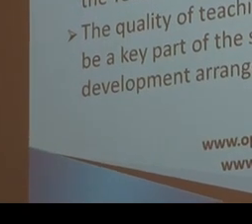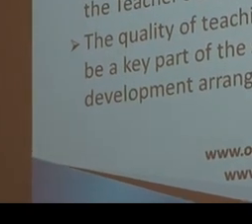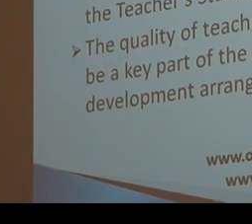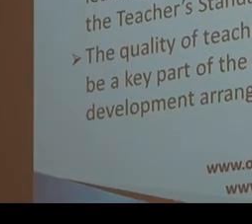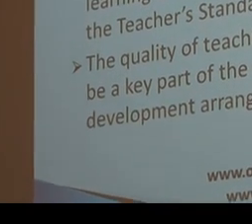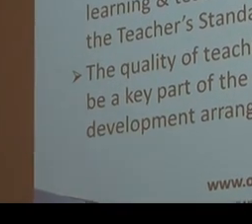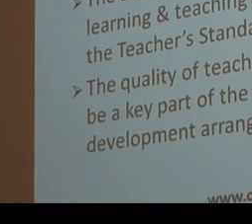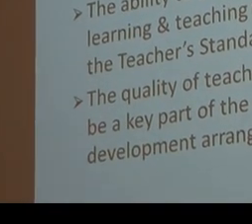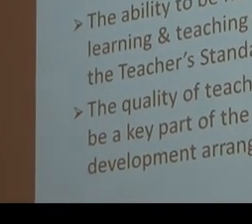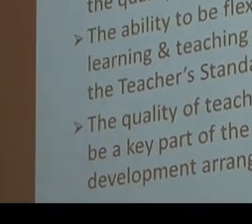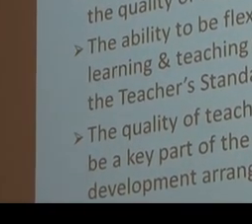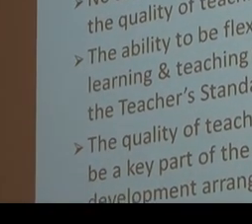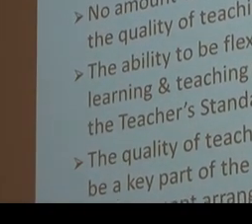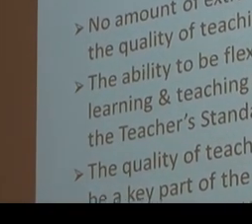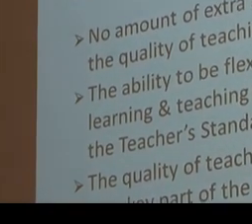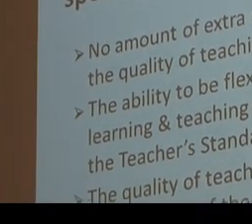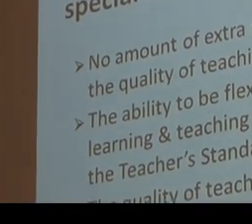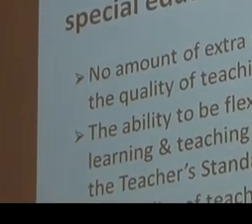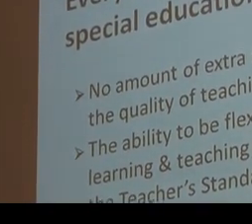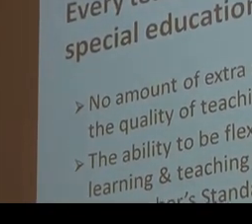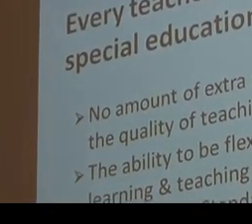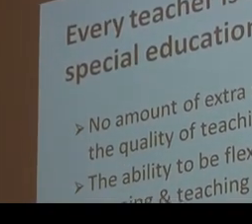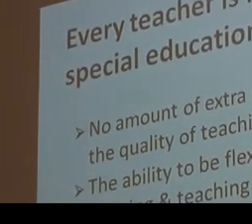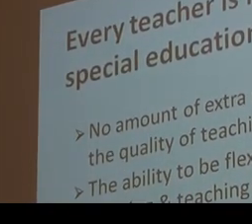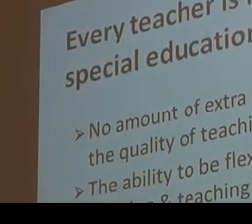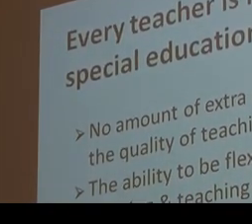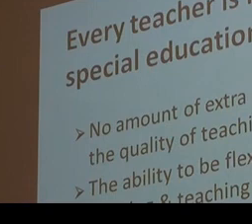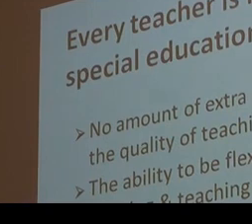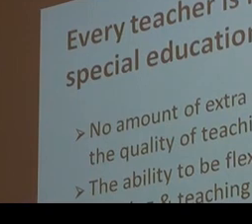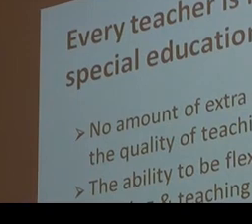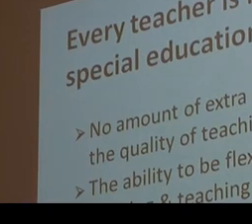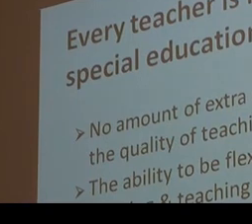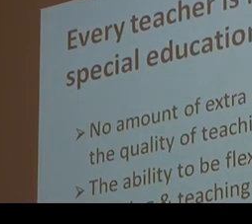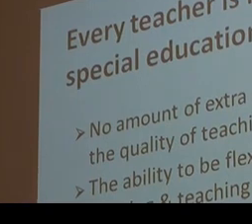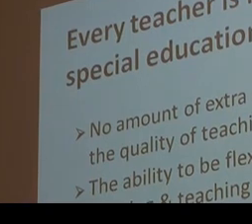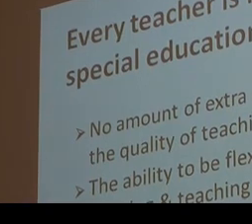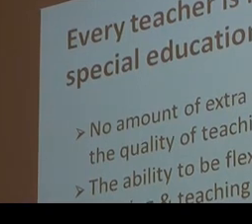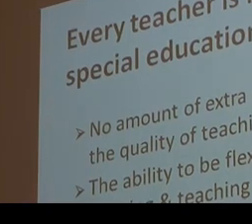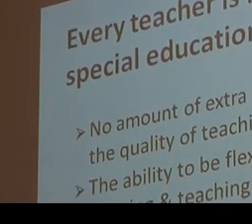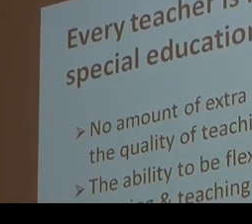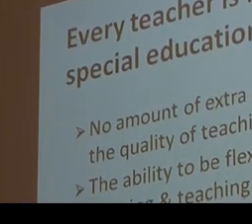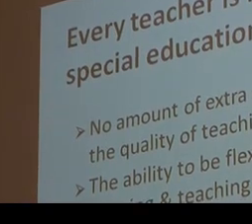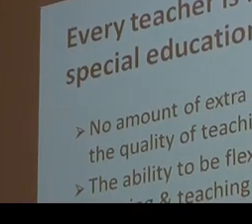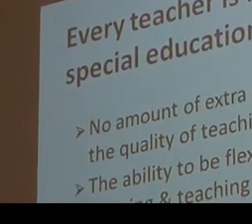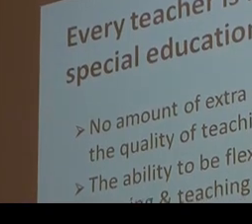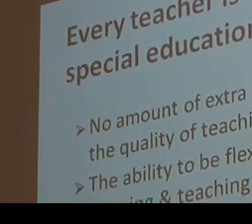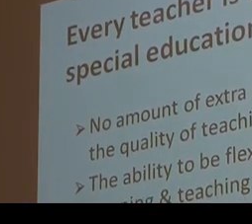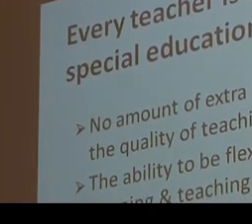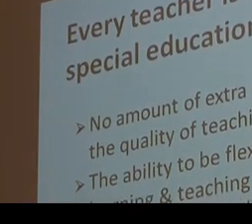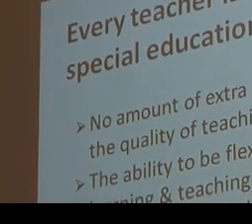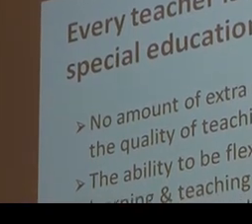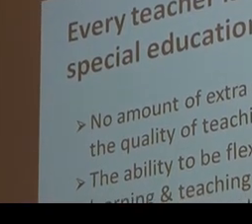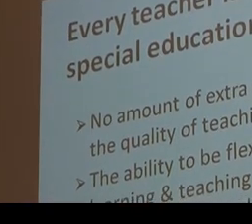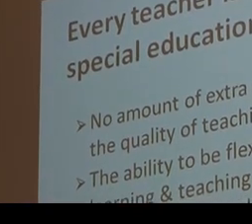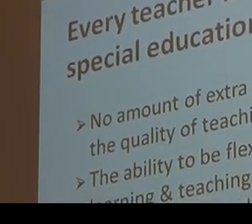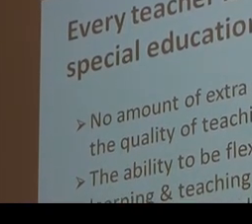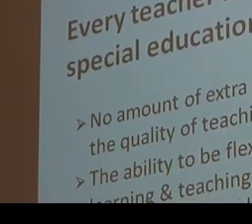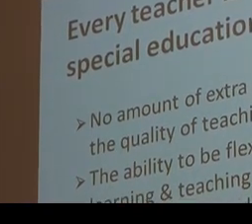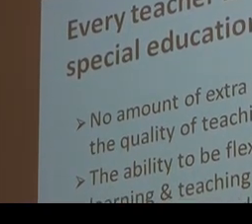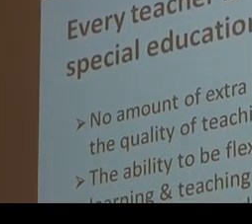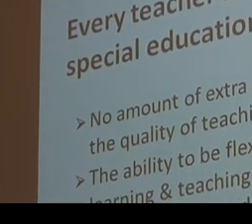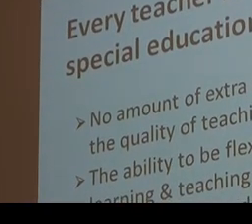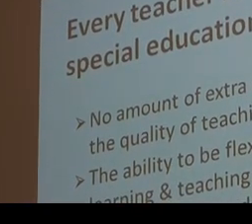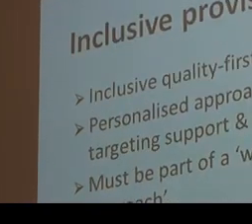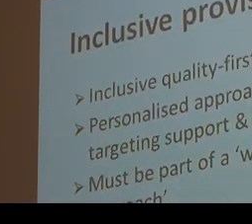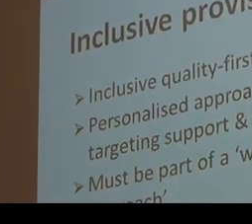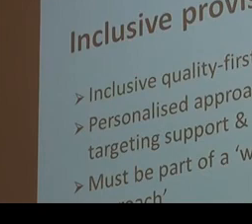is responsible for every child in their school. Okay, that's part of the Teachers' Terms and Conditions 2012. If you don't like it, go do another